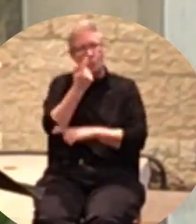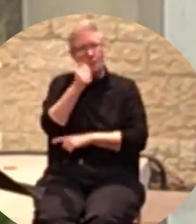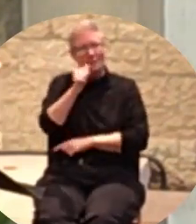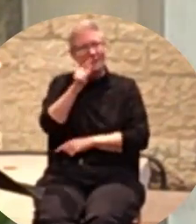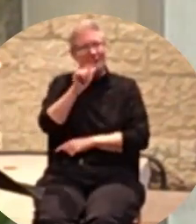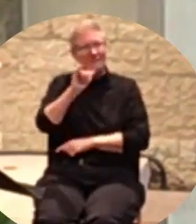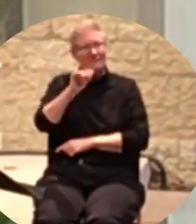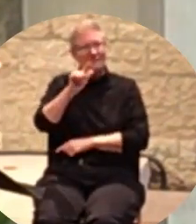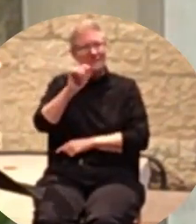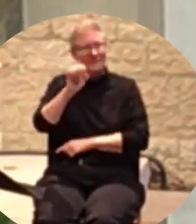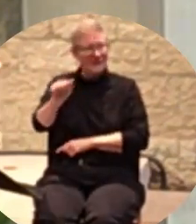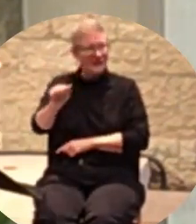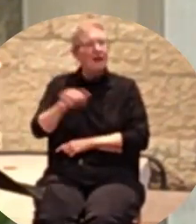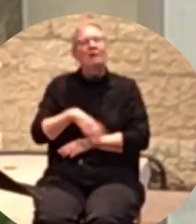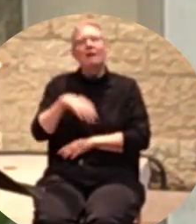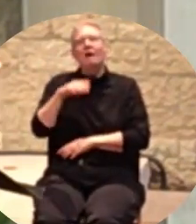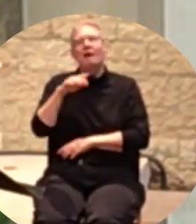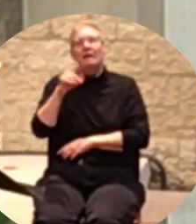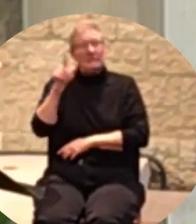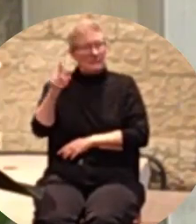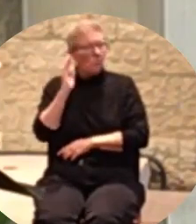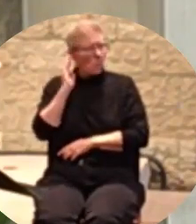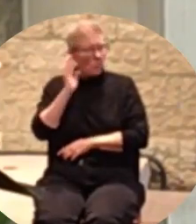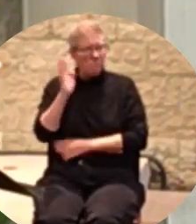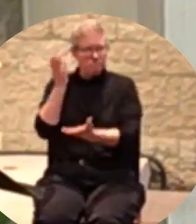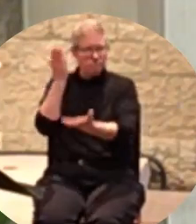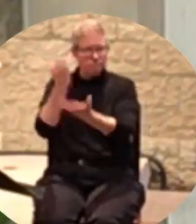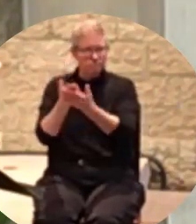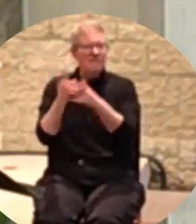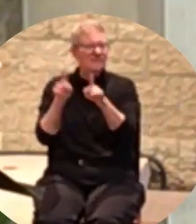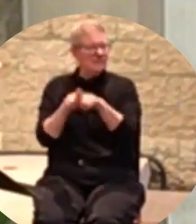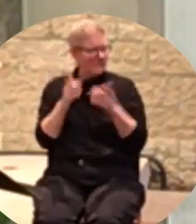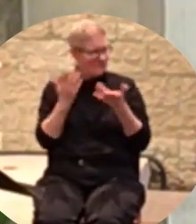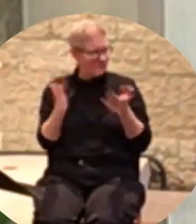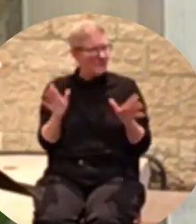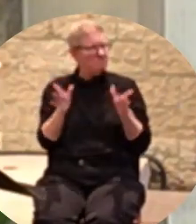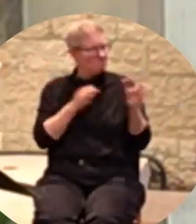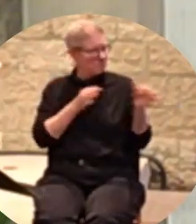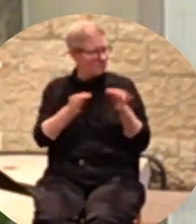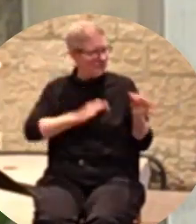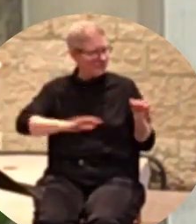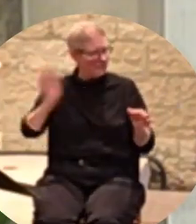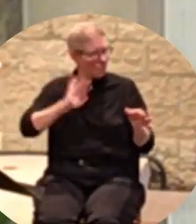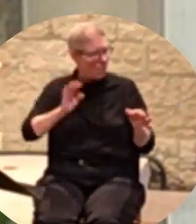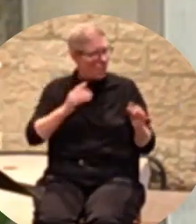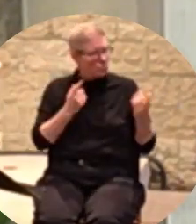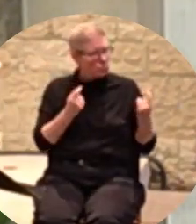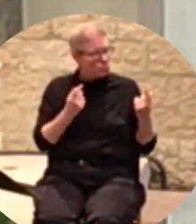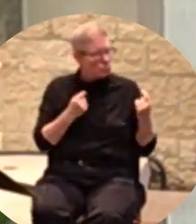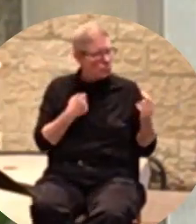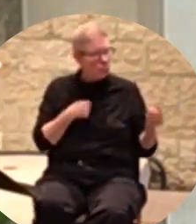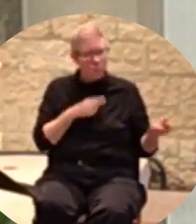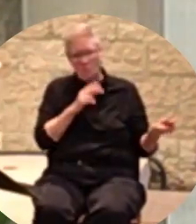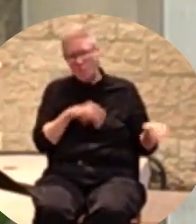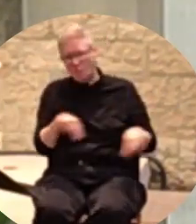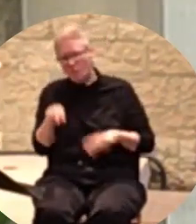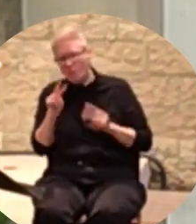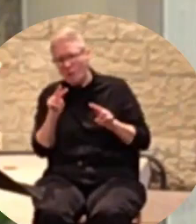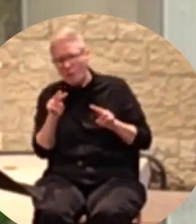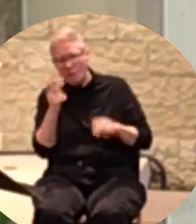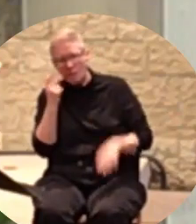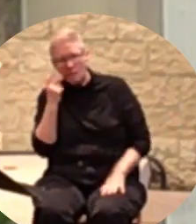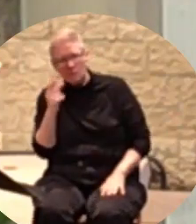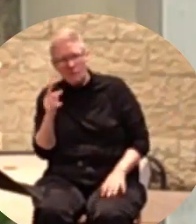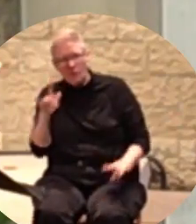you." So they went out and fled from the tomb, for terror and amazement had seized them, and they said nothing